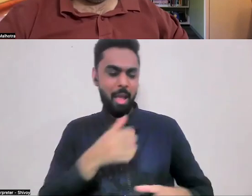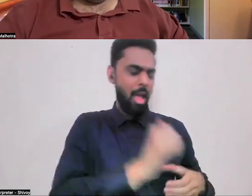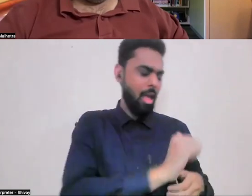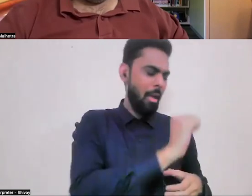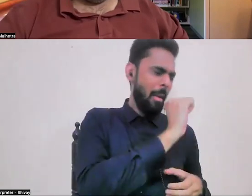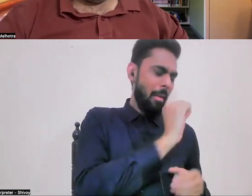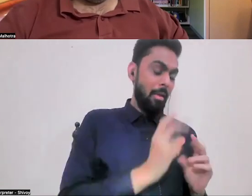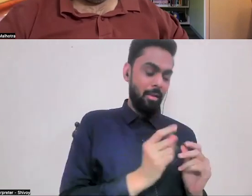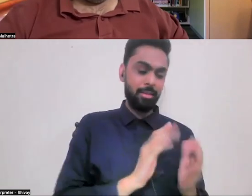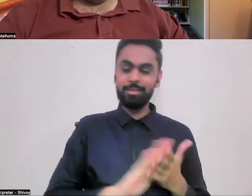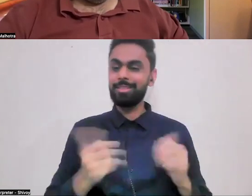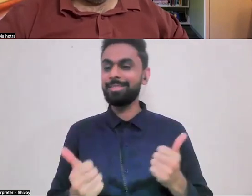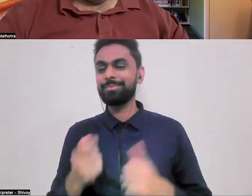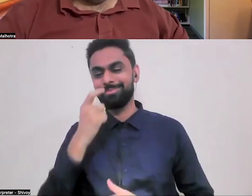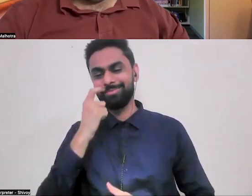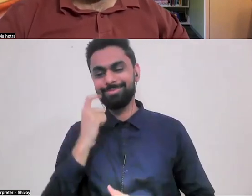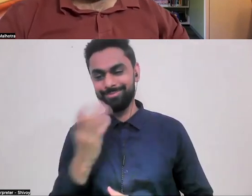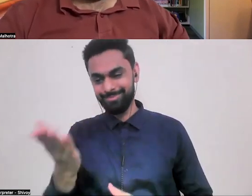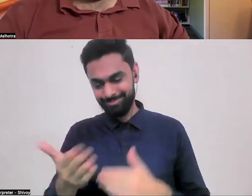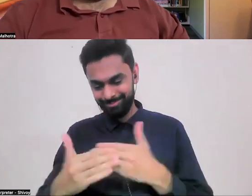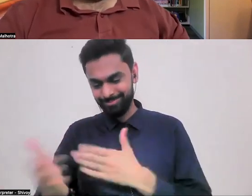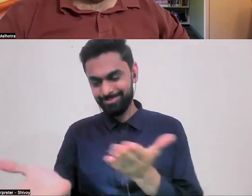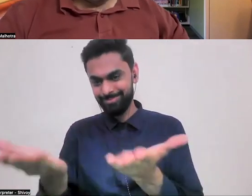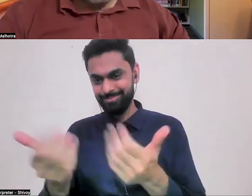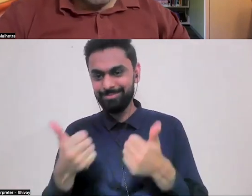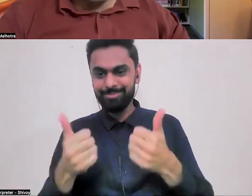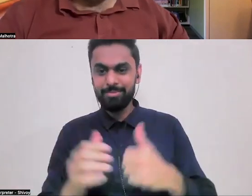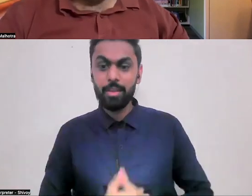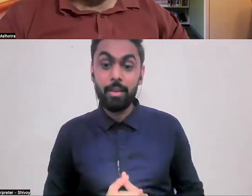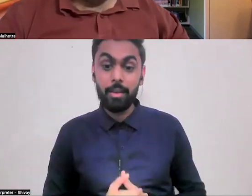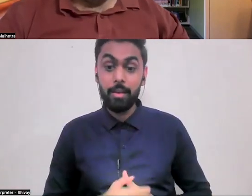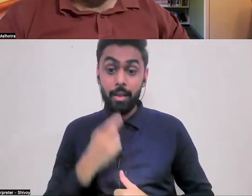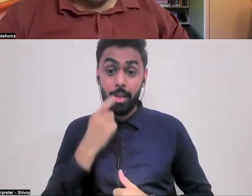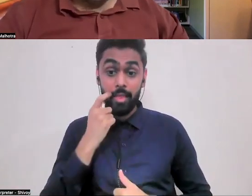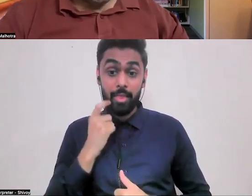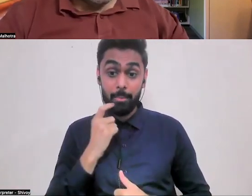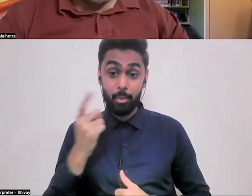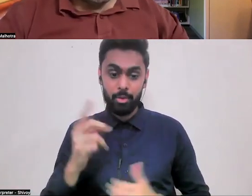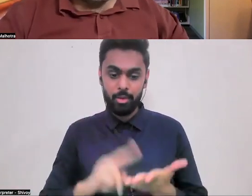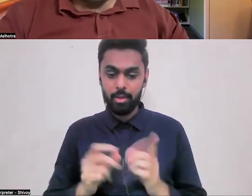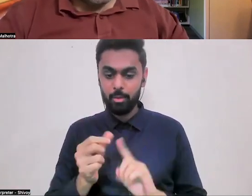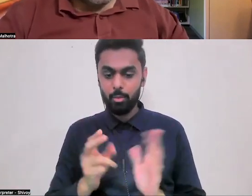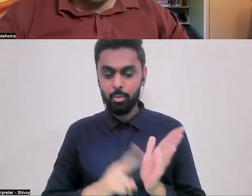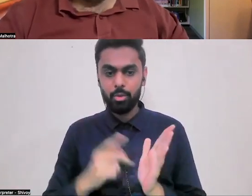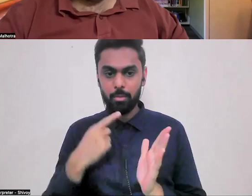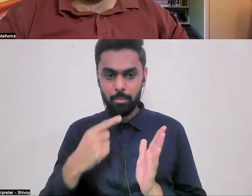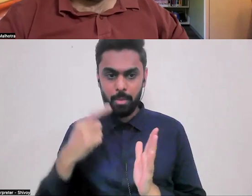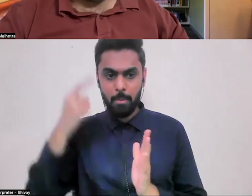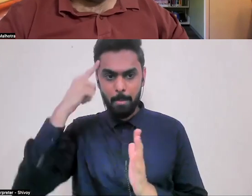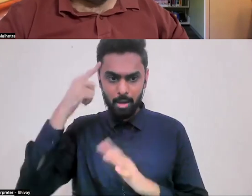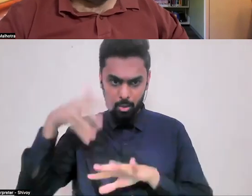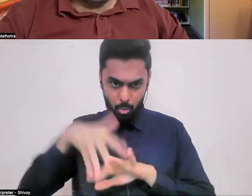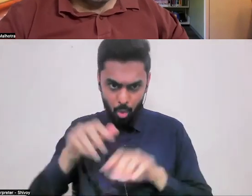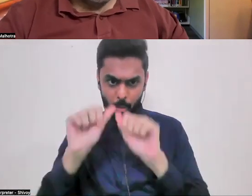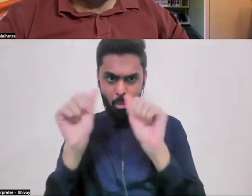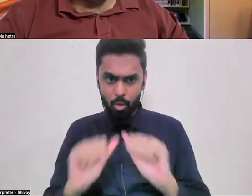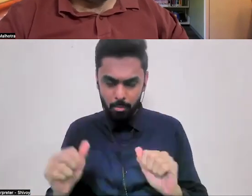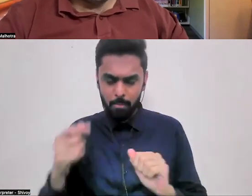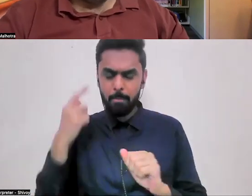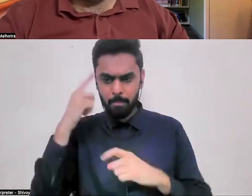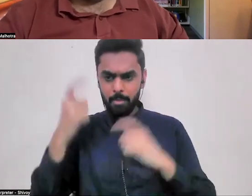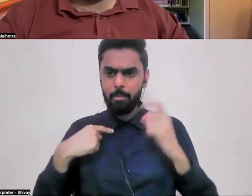Awesome. Yes, Nipun, please go ahead. Yeah, before I go into the mental models and what my family went through, just a bit about